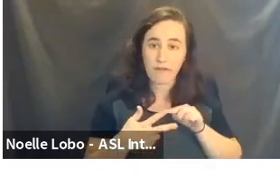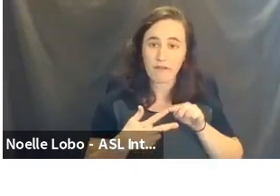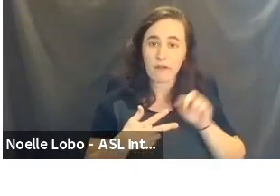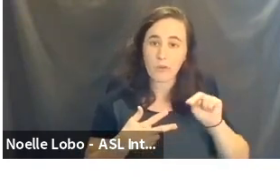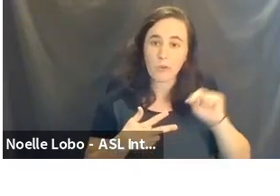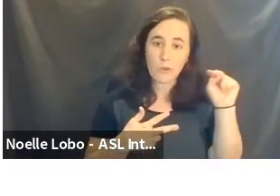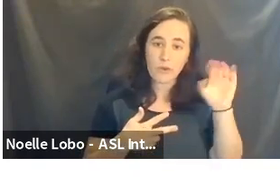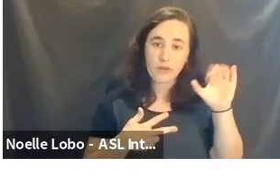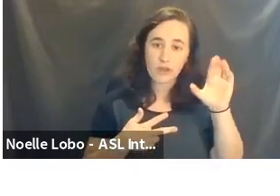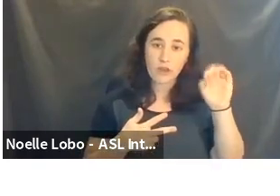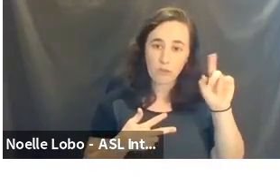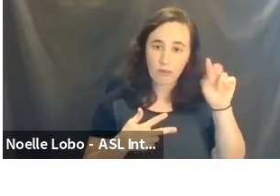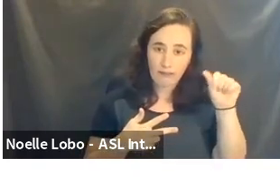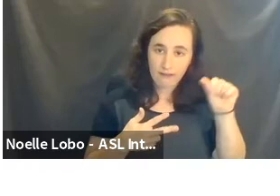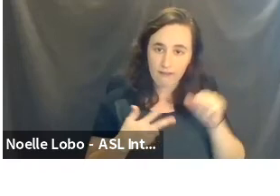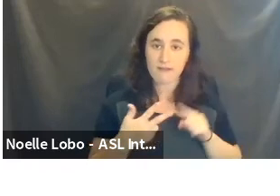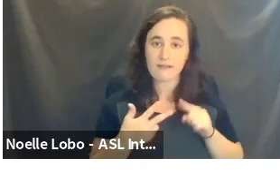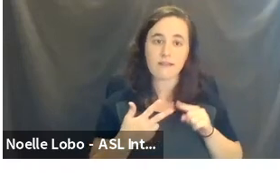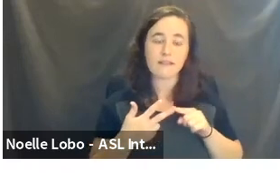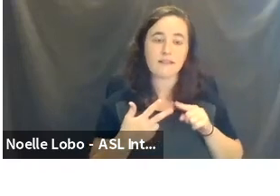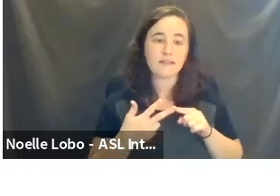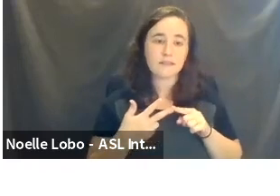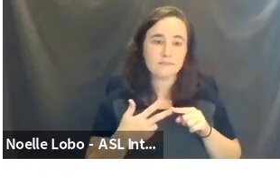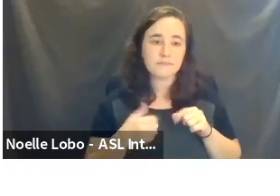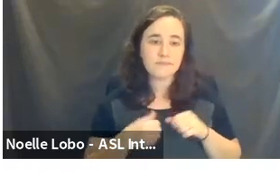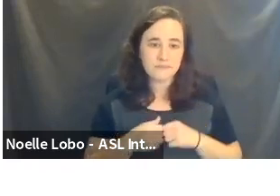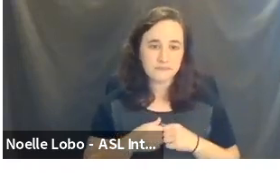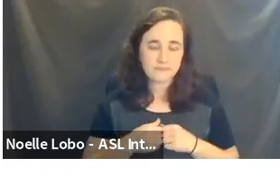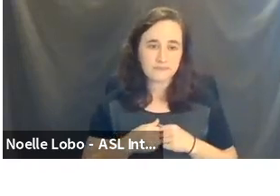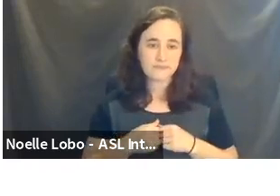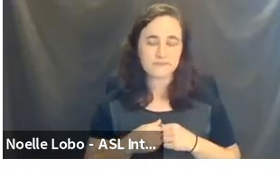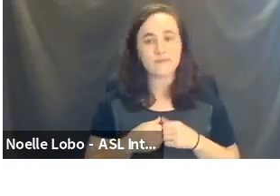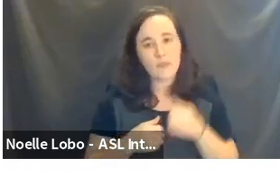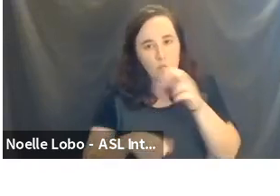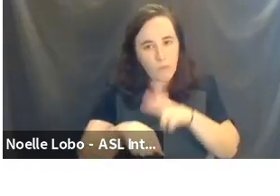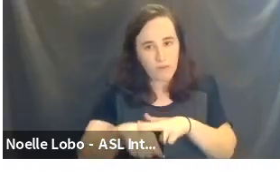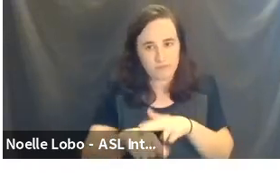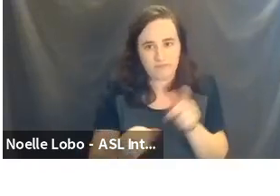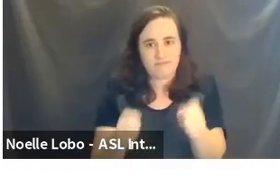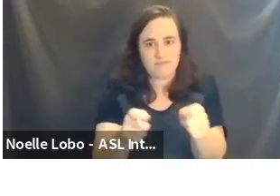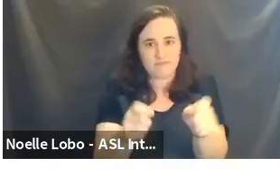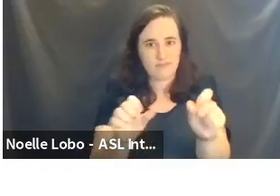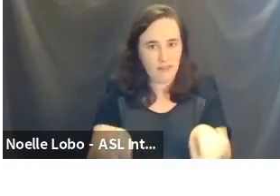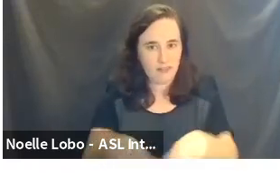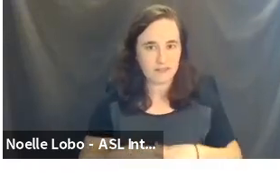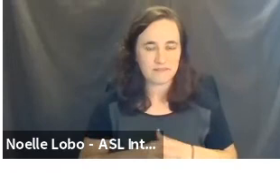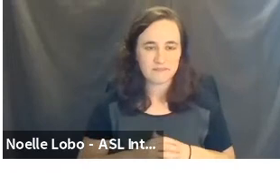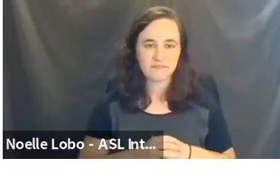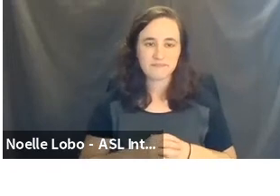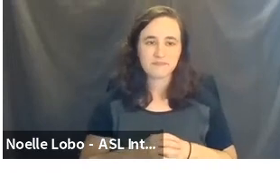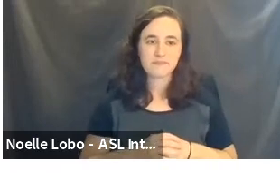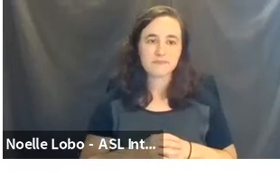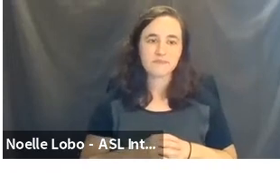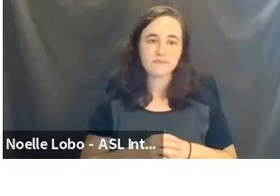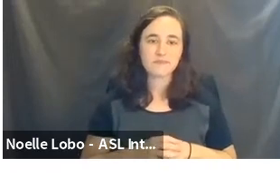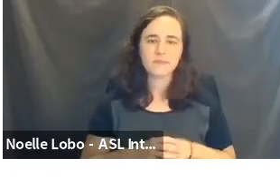Again, that's as of today. Things change quite quickly. But the other thing that we know is, and I'm sure